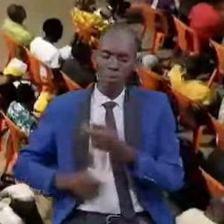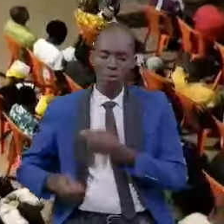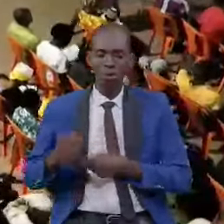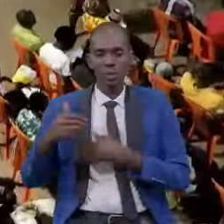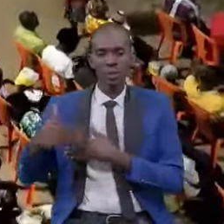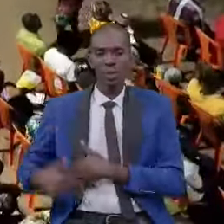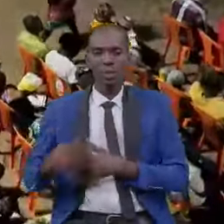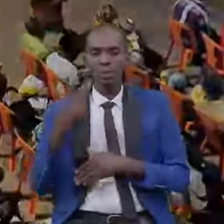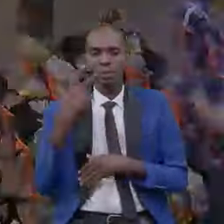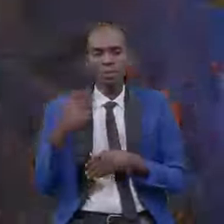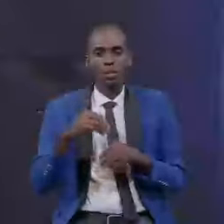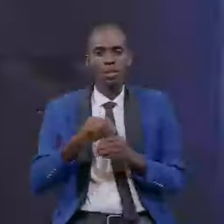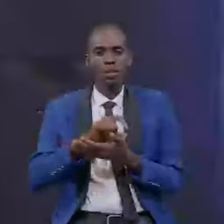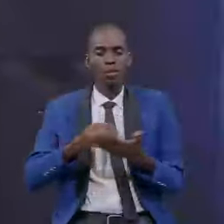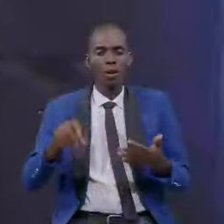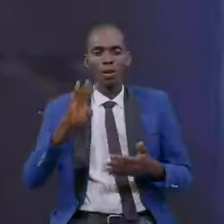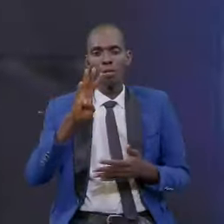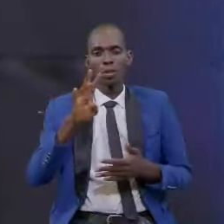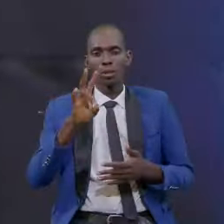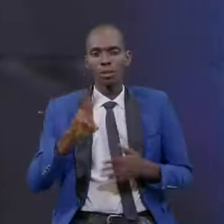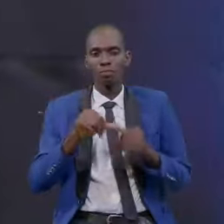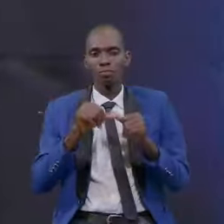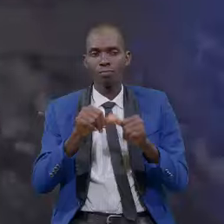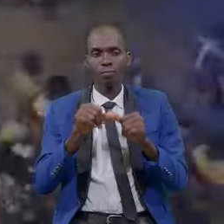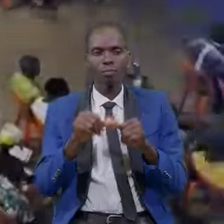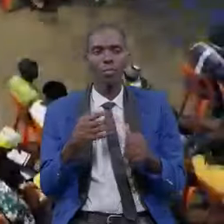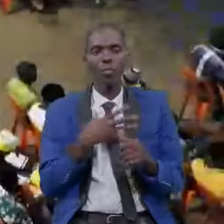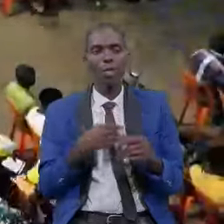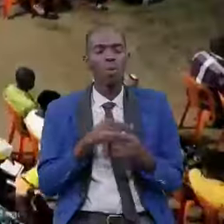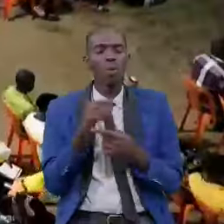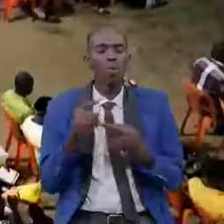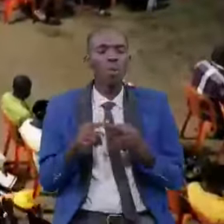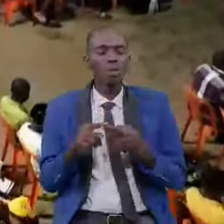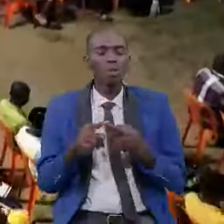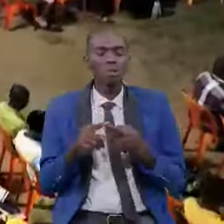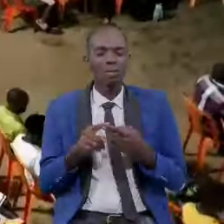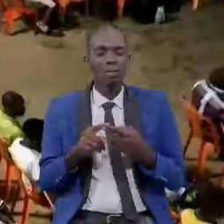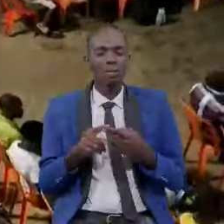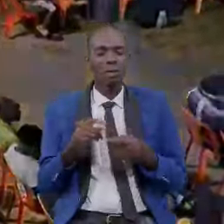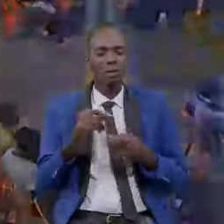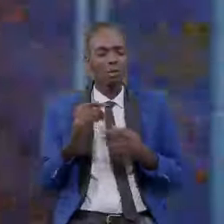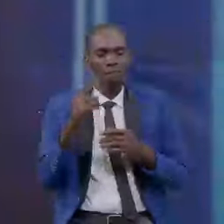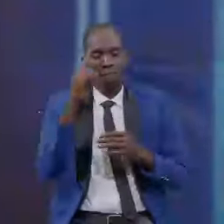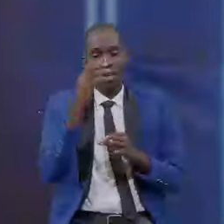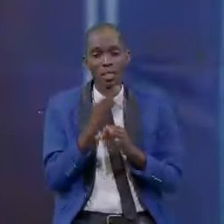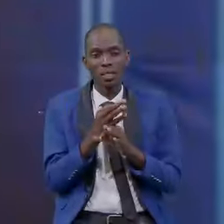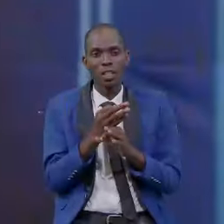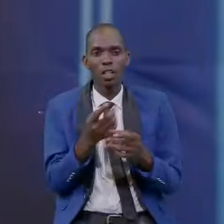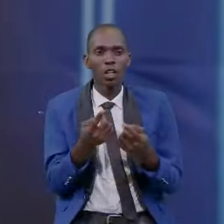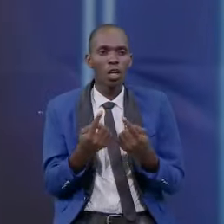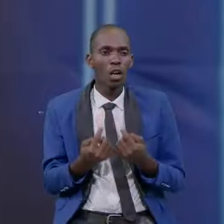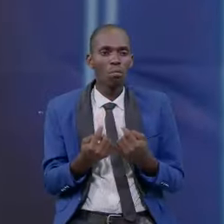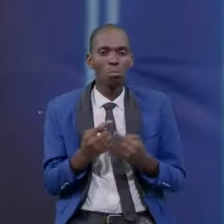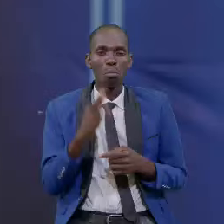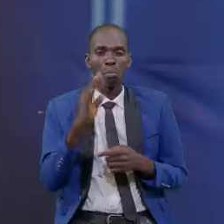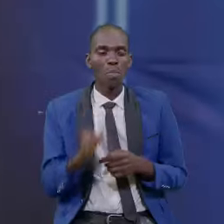47, and when he had heard, that's the word again, faith comes by